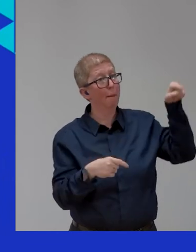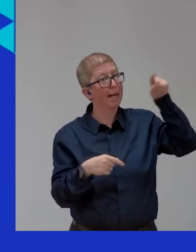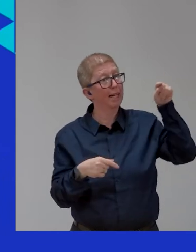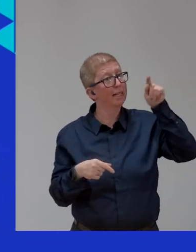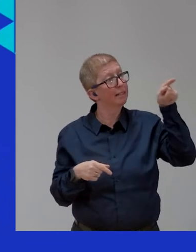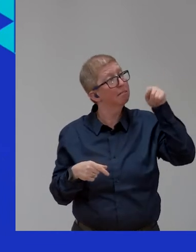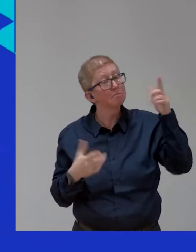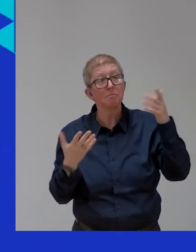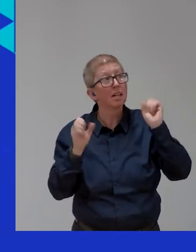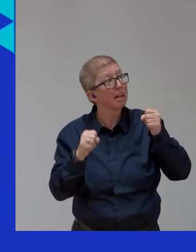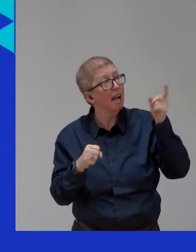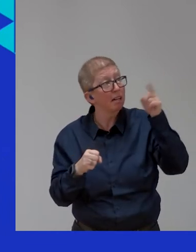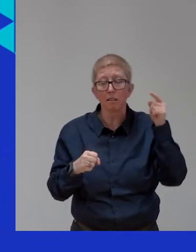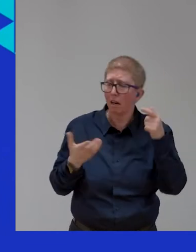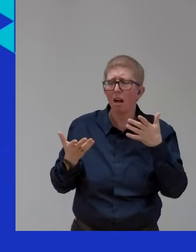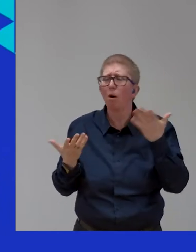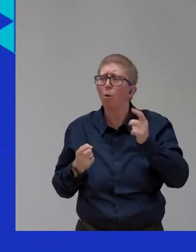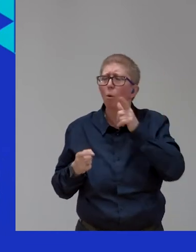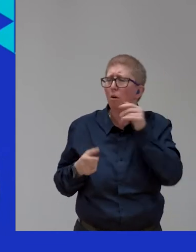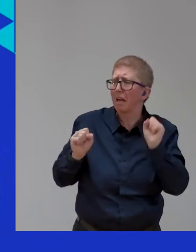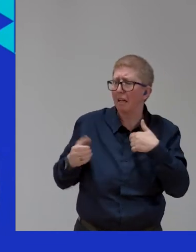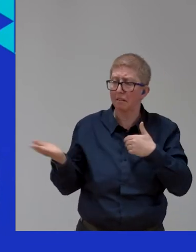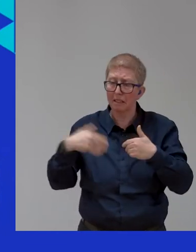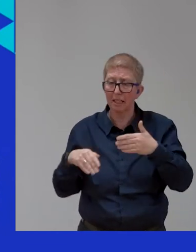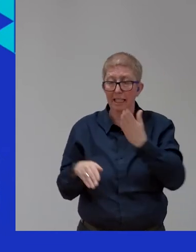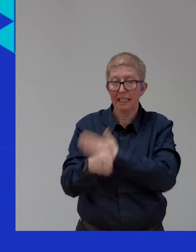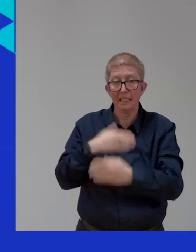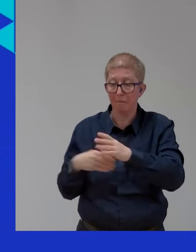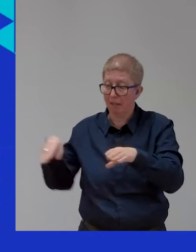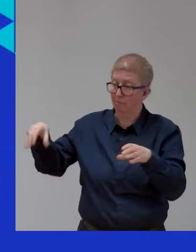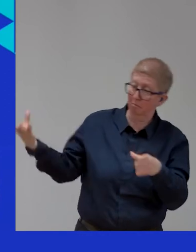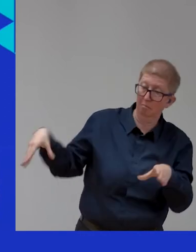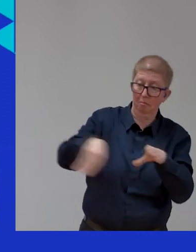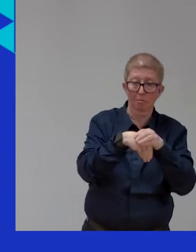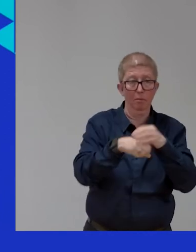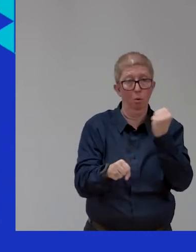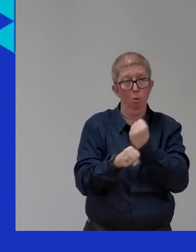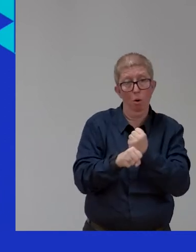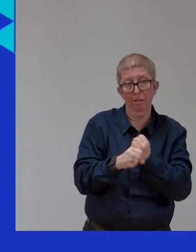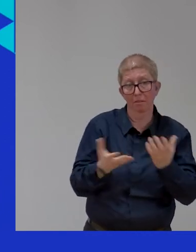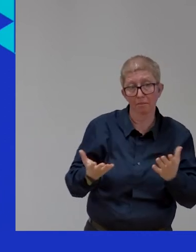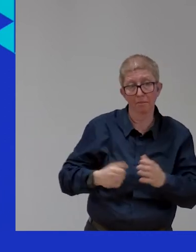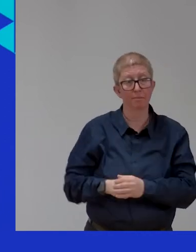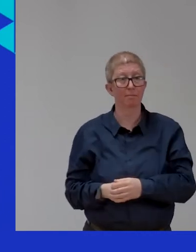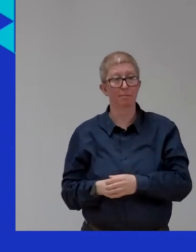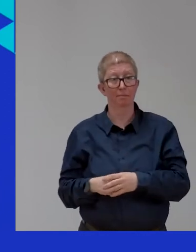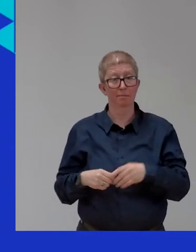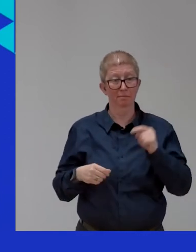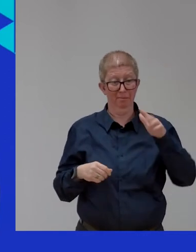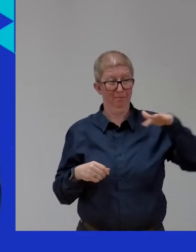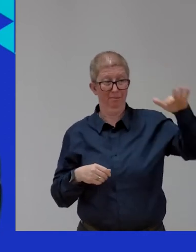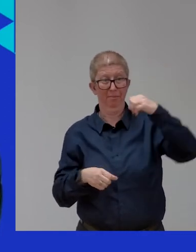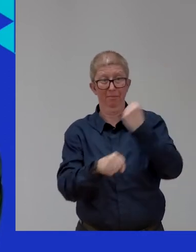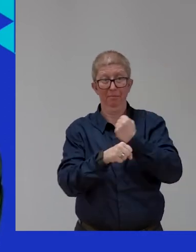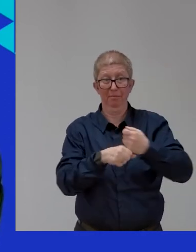there, for example, we need to look at, is the labor market data actually disaggregated by disability? Do we know how